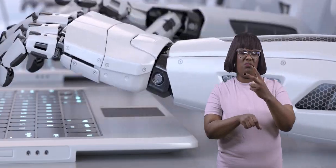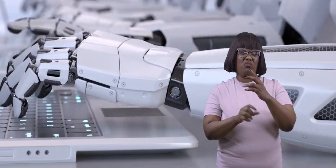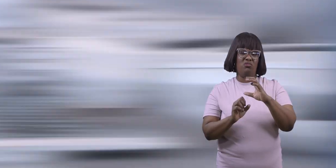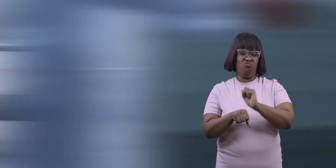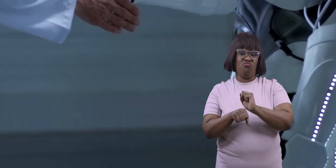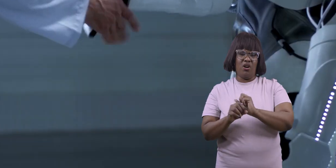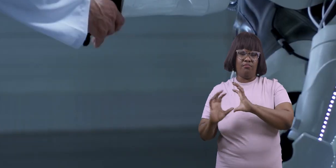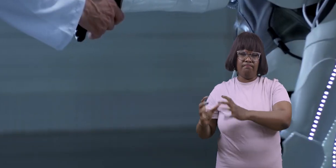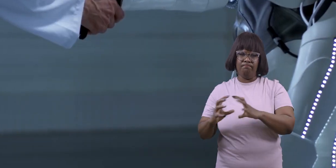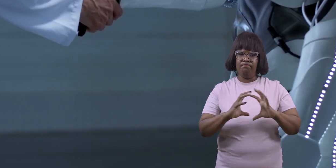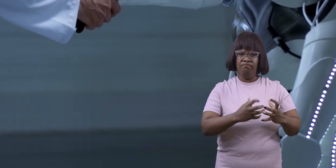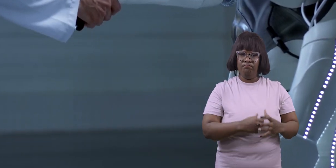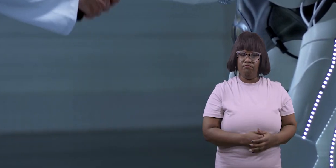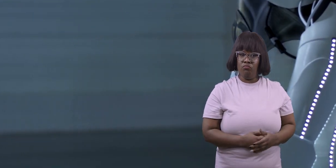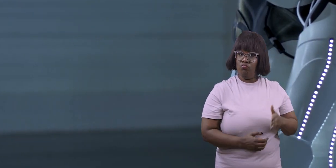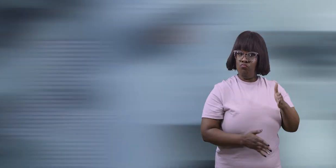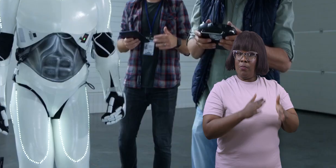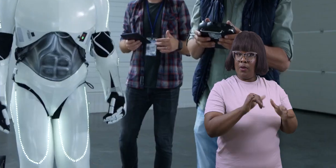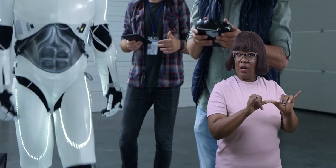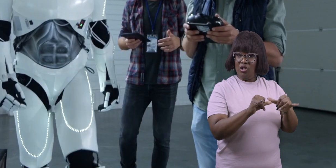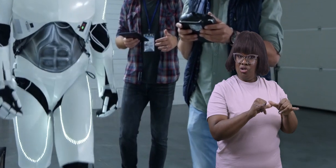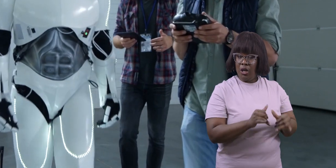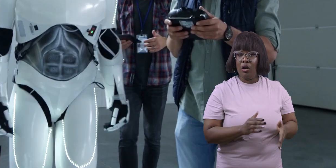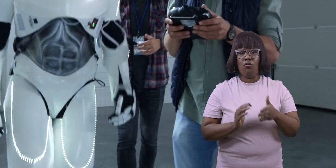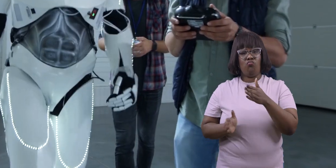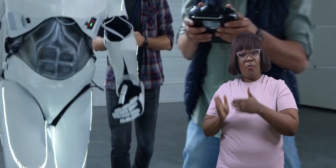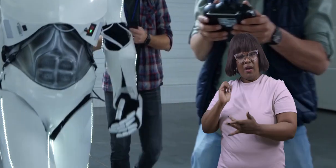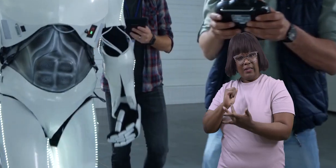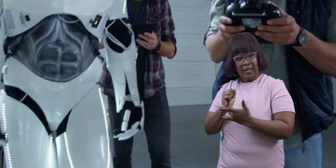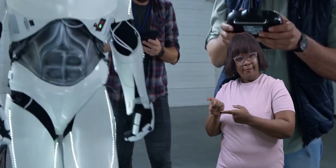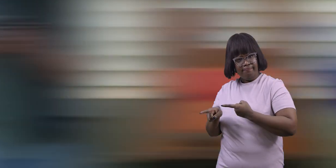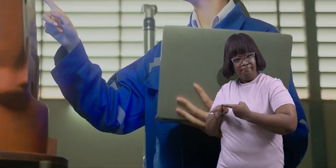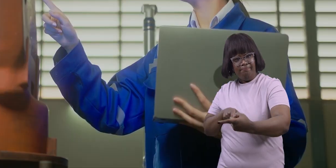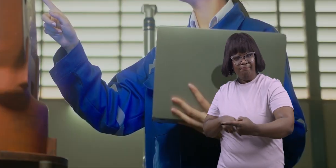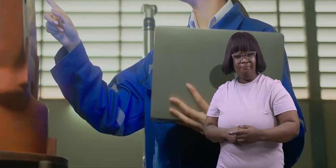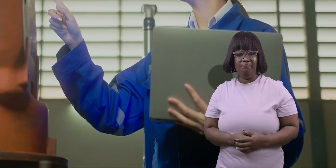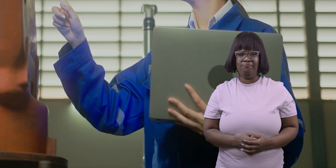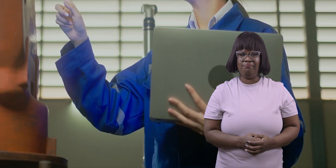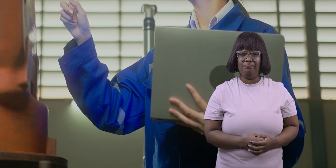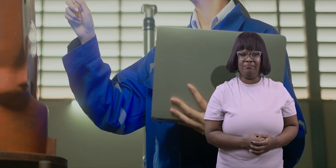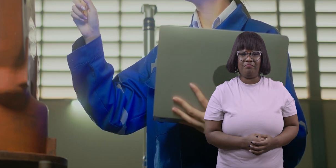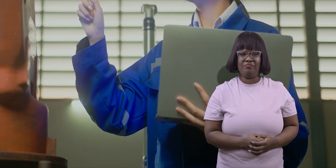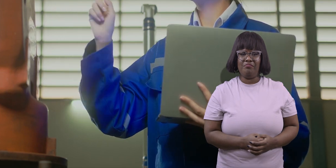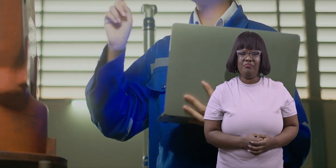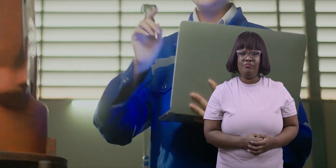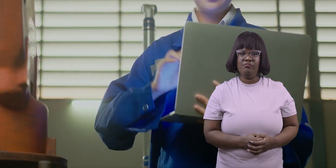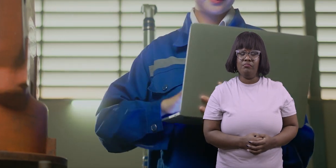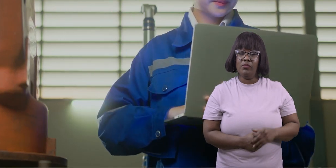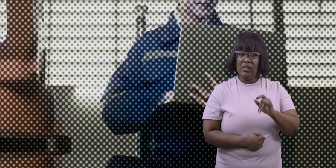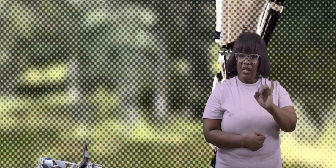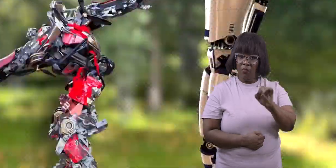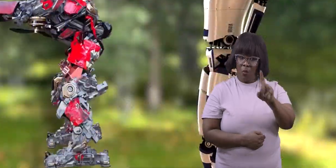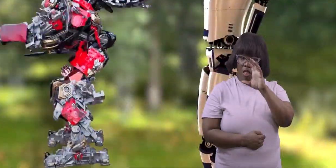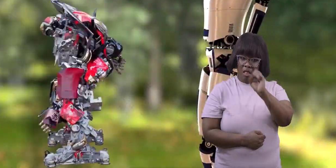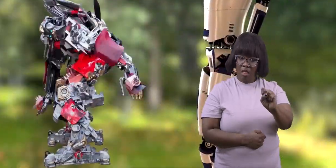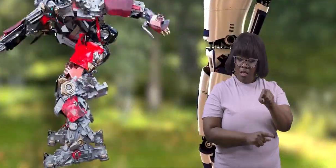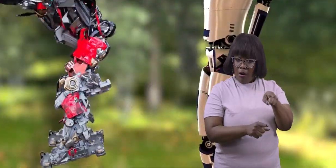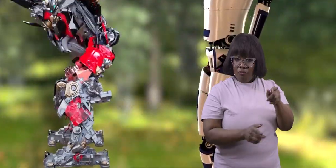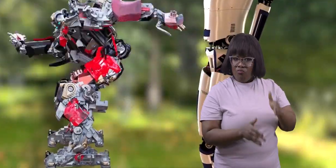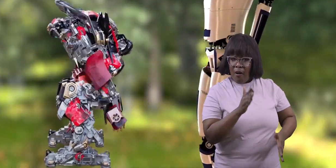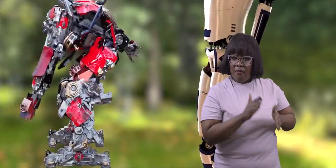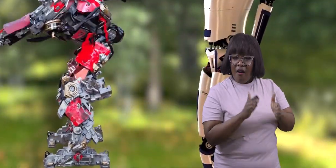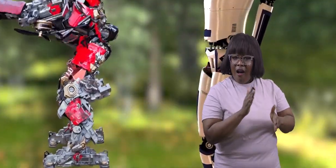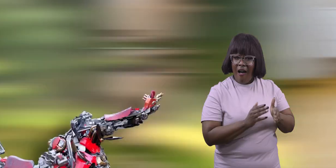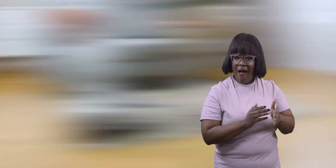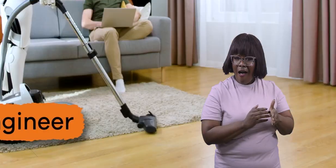we are going to talk about two jobs, robotics engineer, and robotics technician. If you are